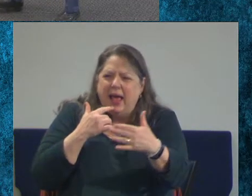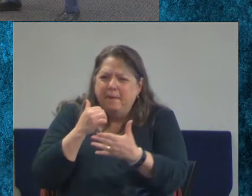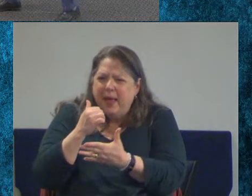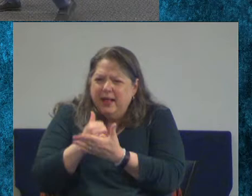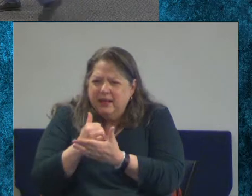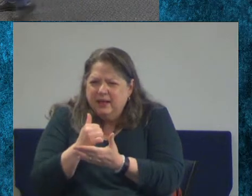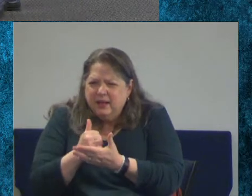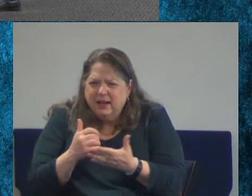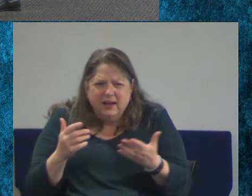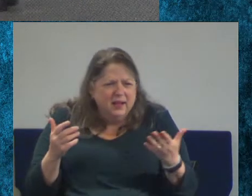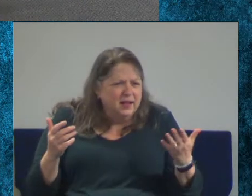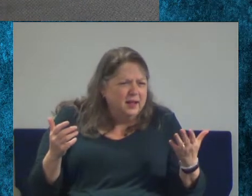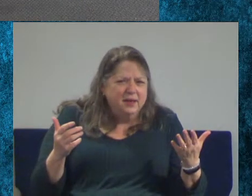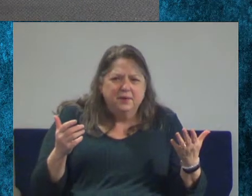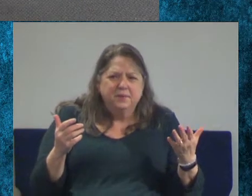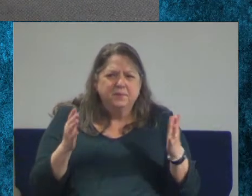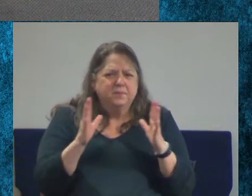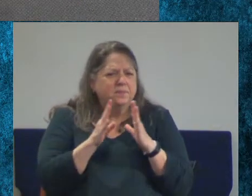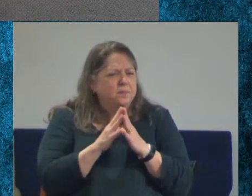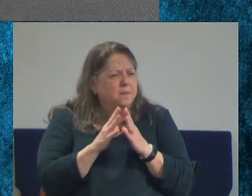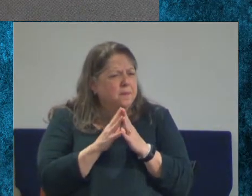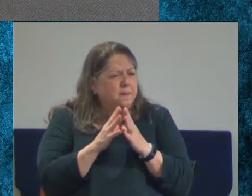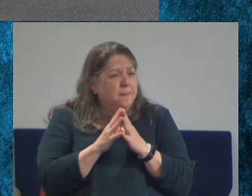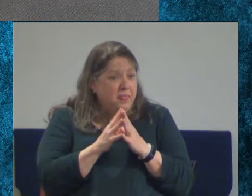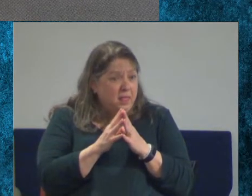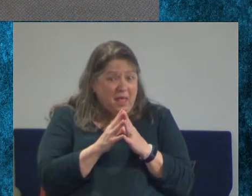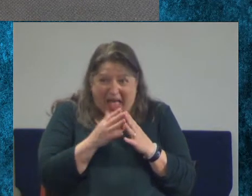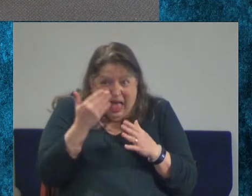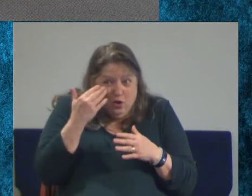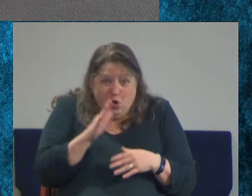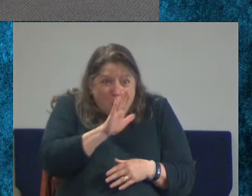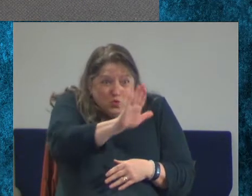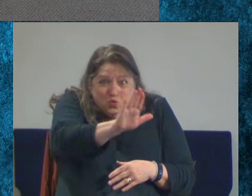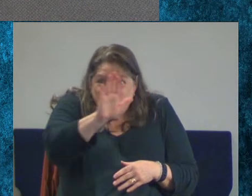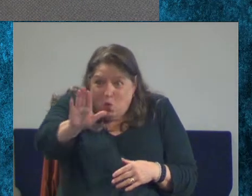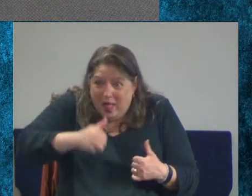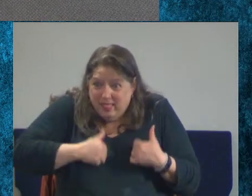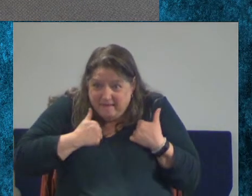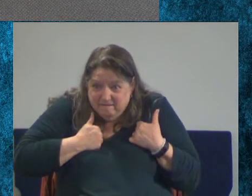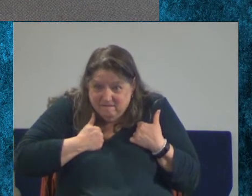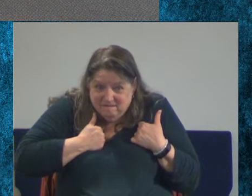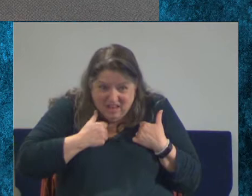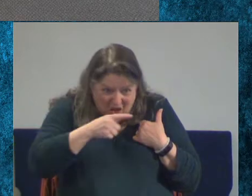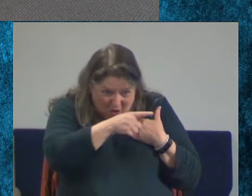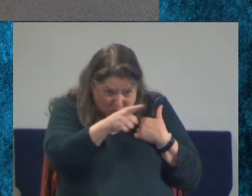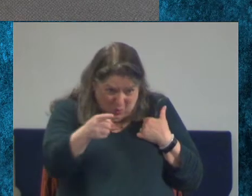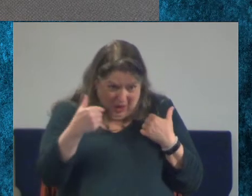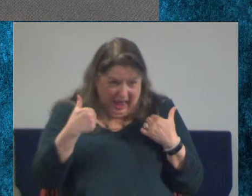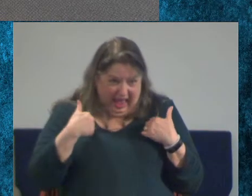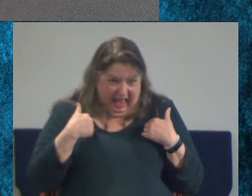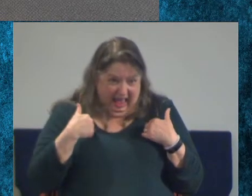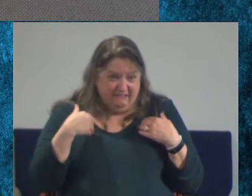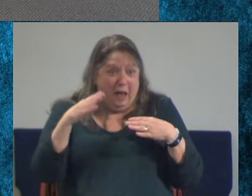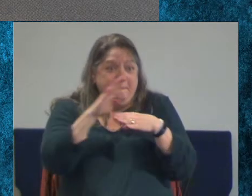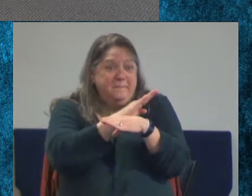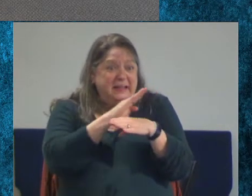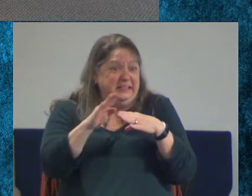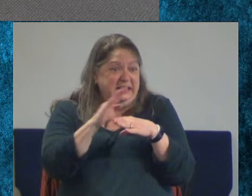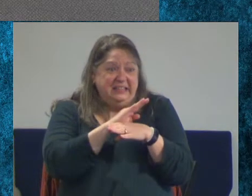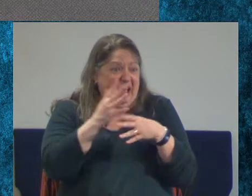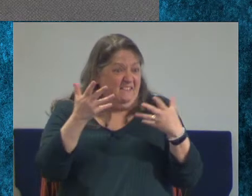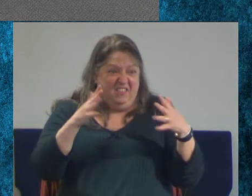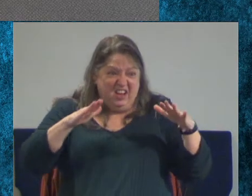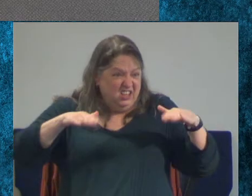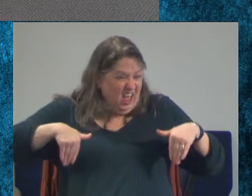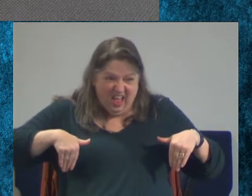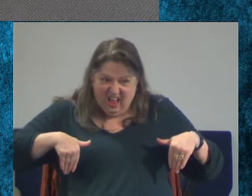don't know about you, but is there some unfinished business in our own hearts and lives? God has turned this into a 2 or 3 part series,